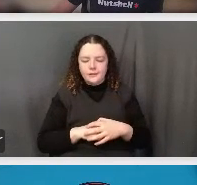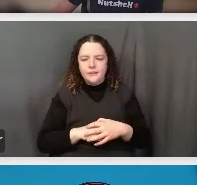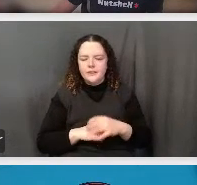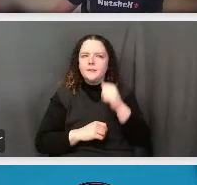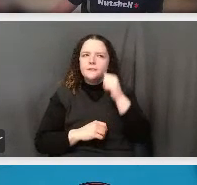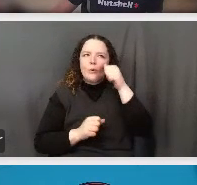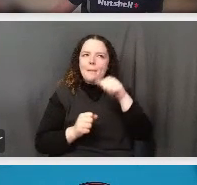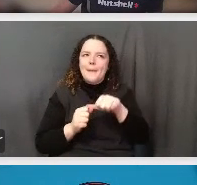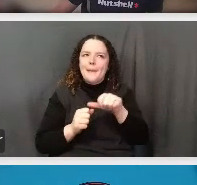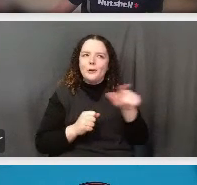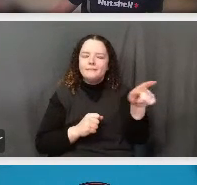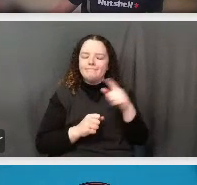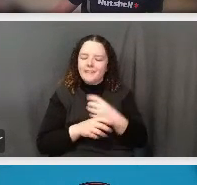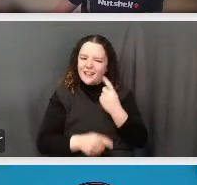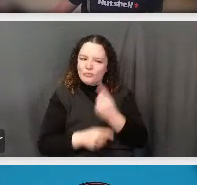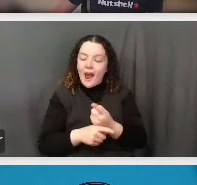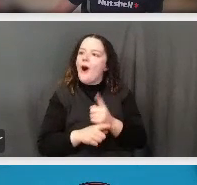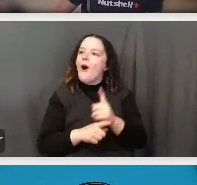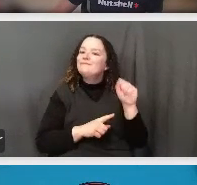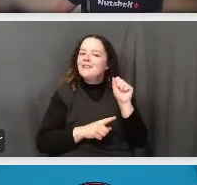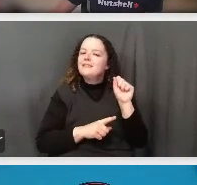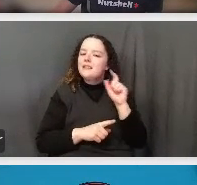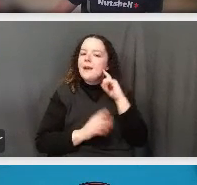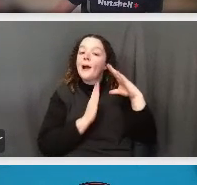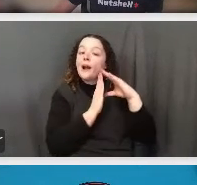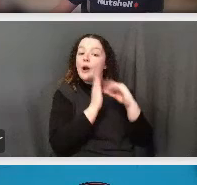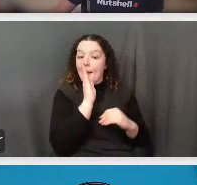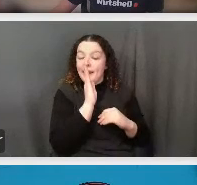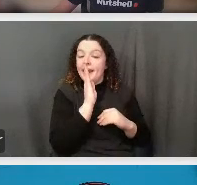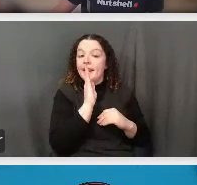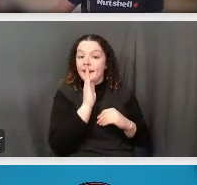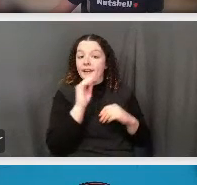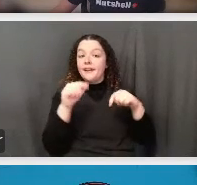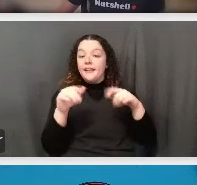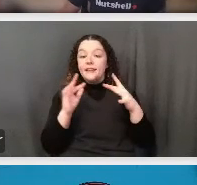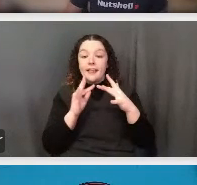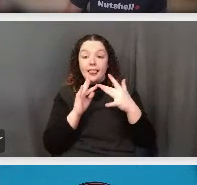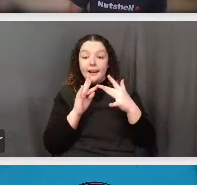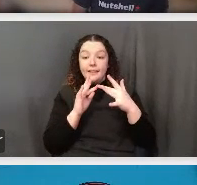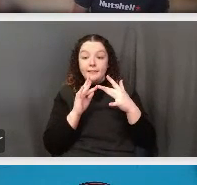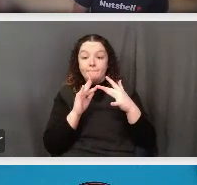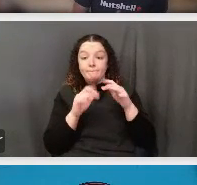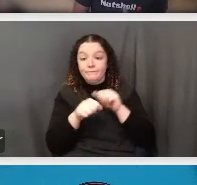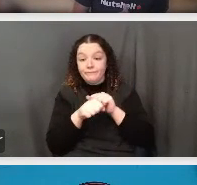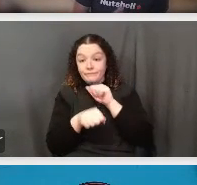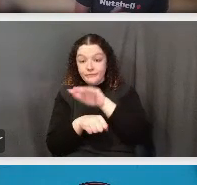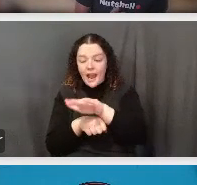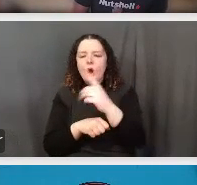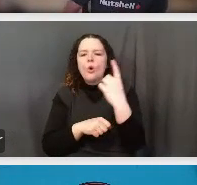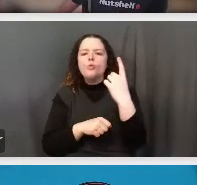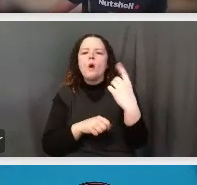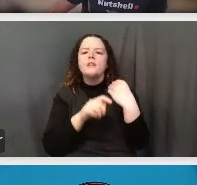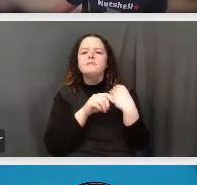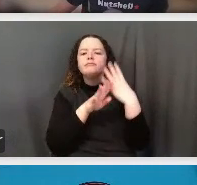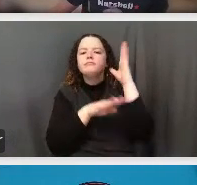remembered to get this correctly. I did. Let me just copy this link over. This was from a webinar that we had a few